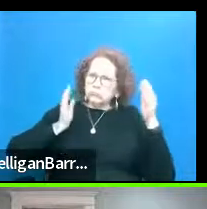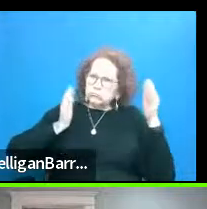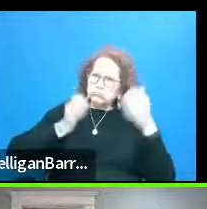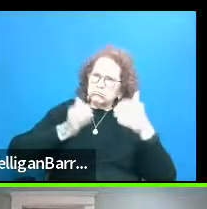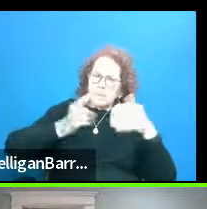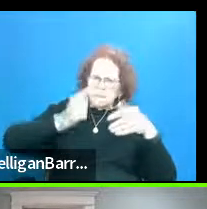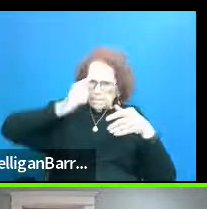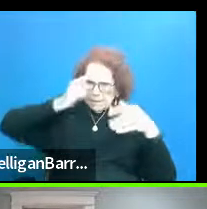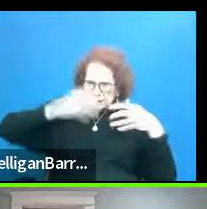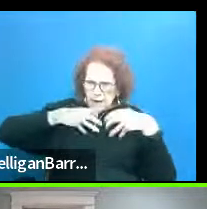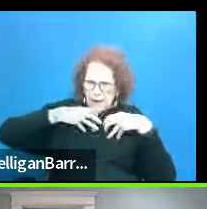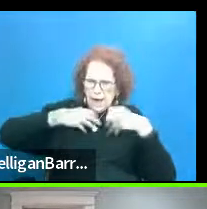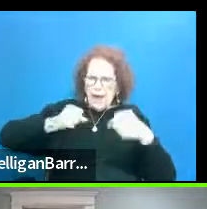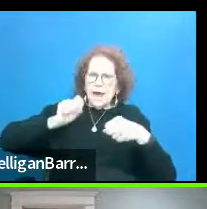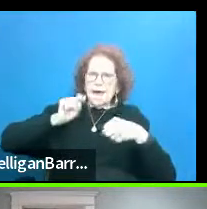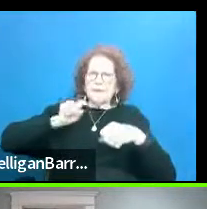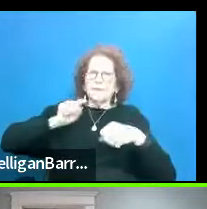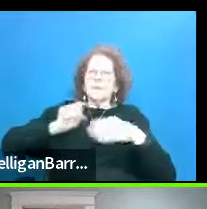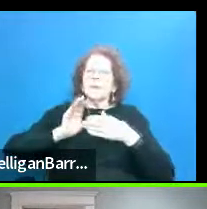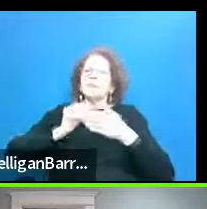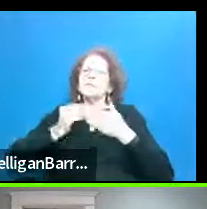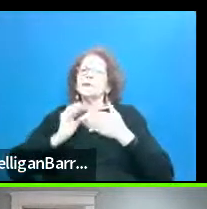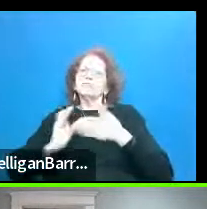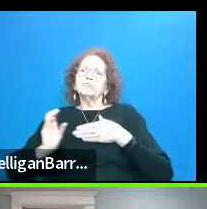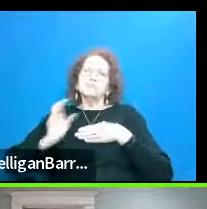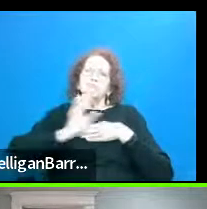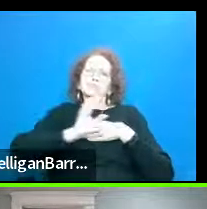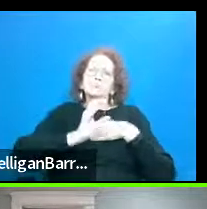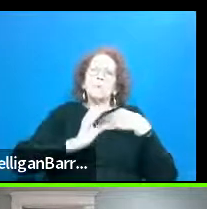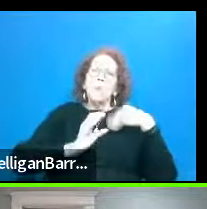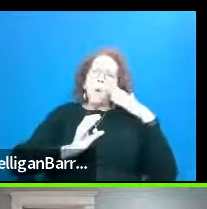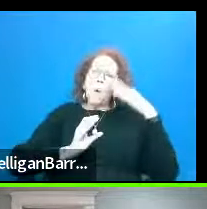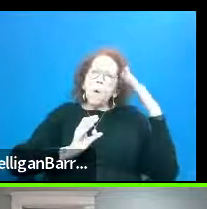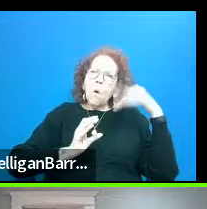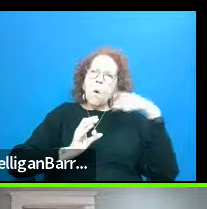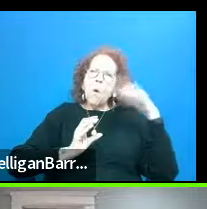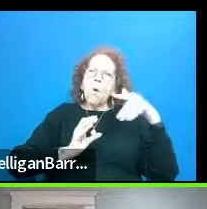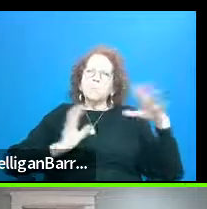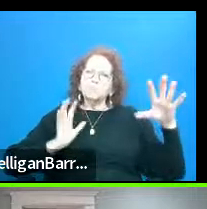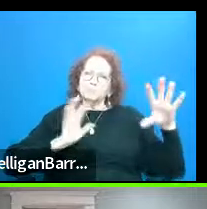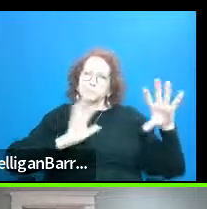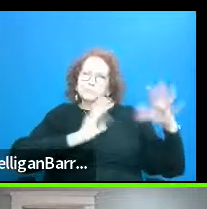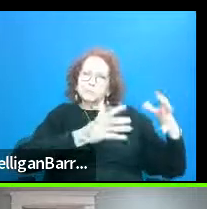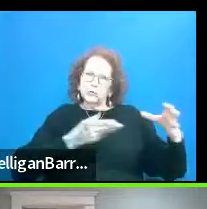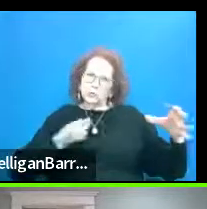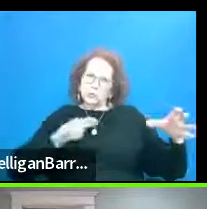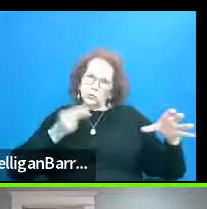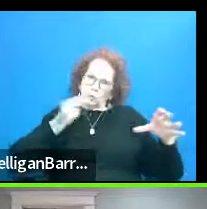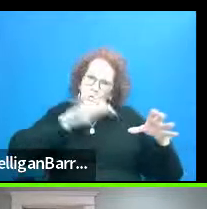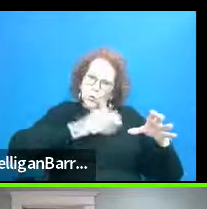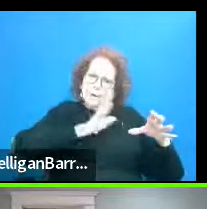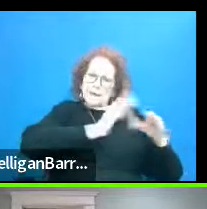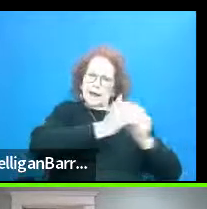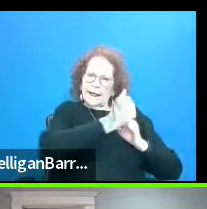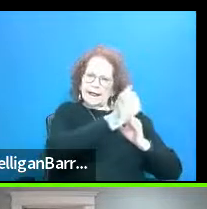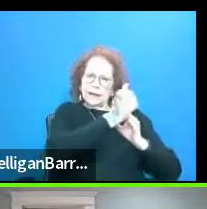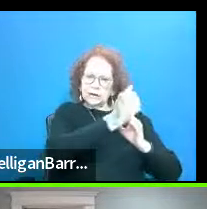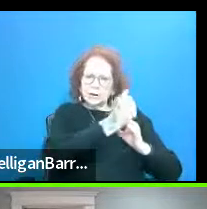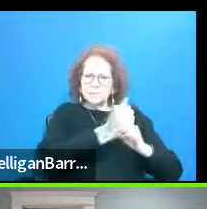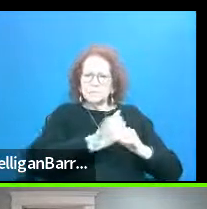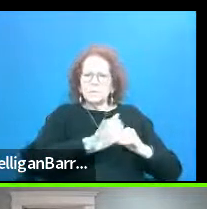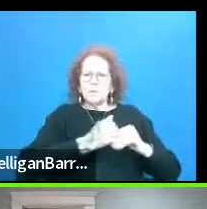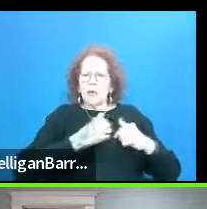body will join their leadership on this. We've had some preliminary conversations with Dr. Green,